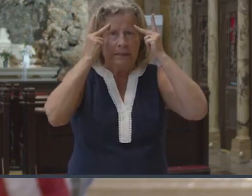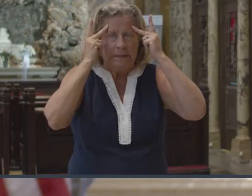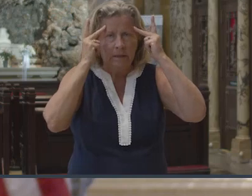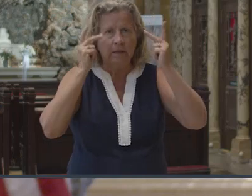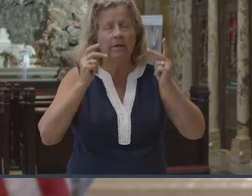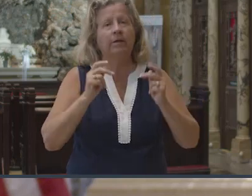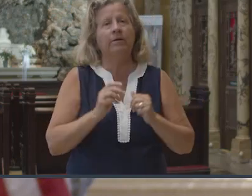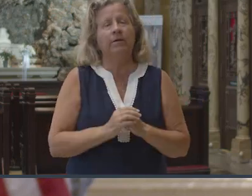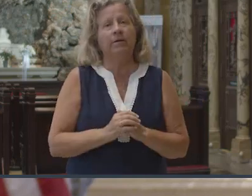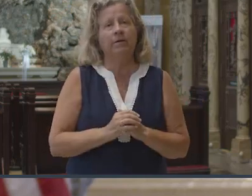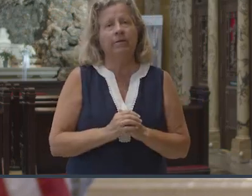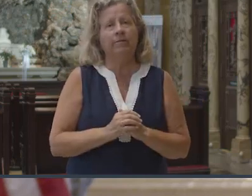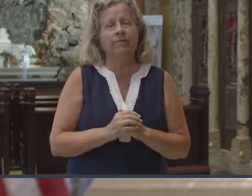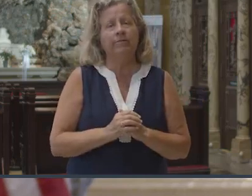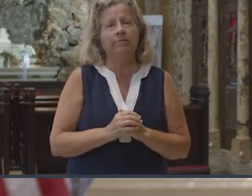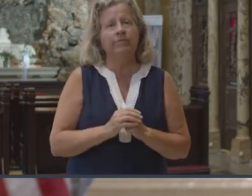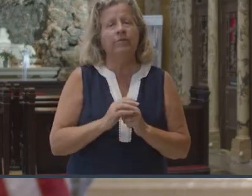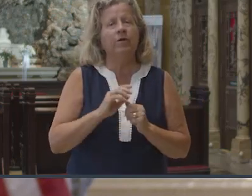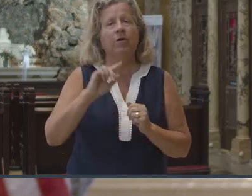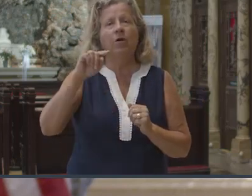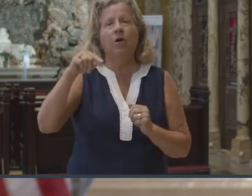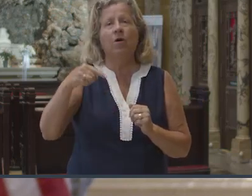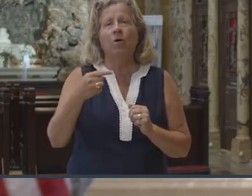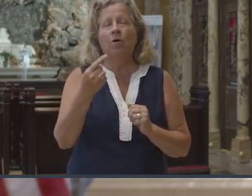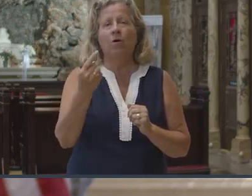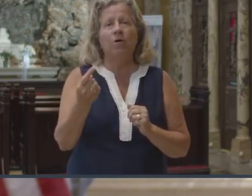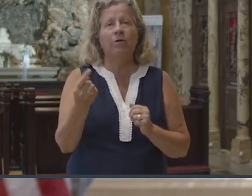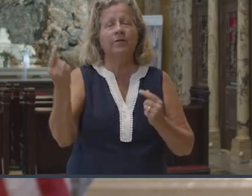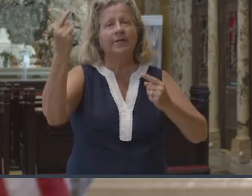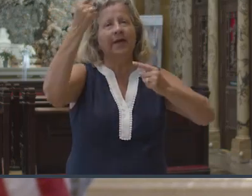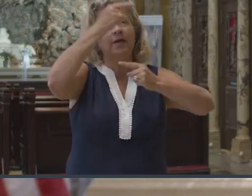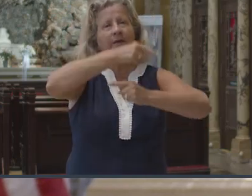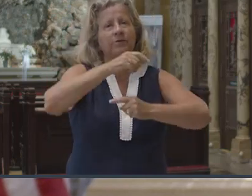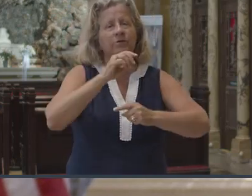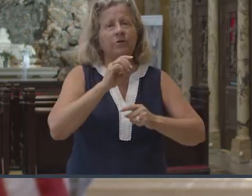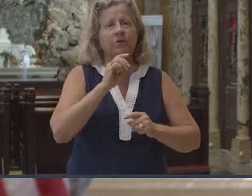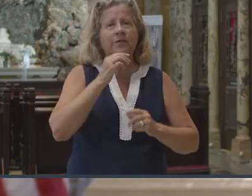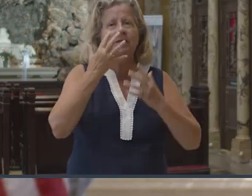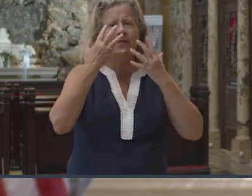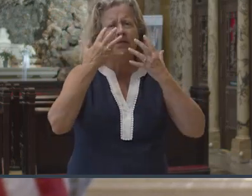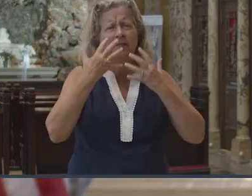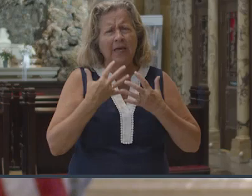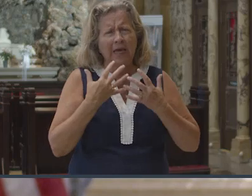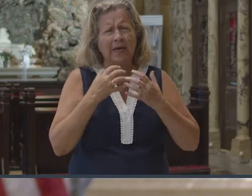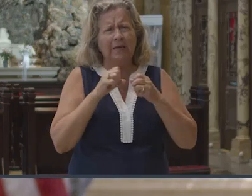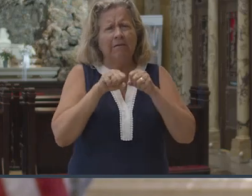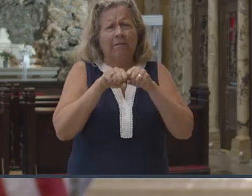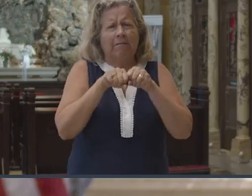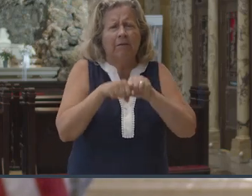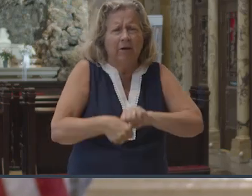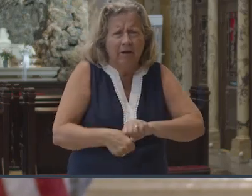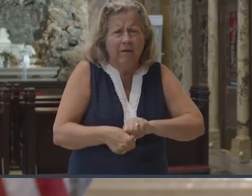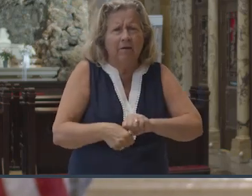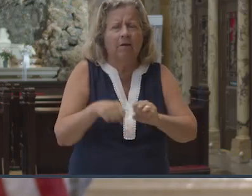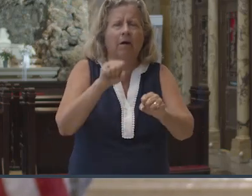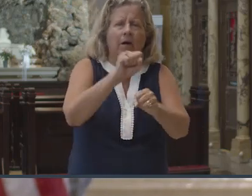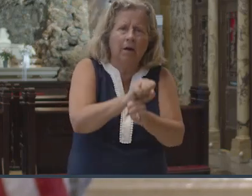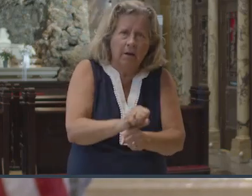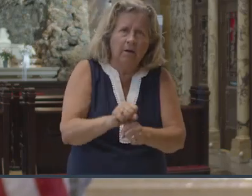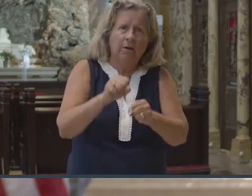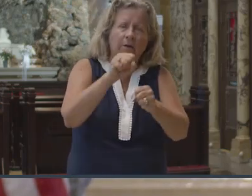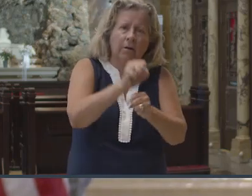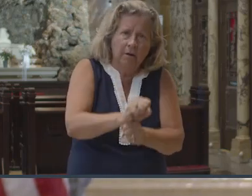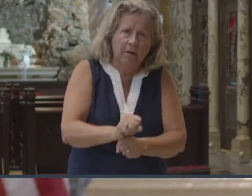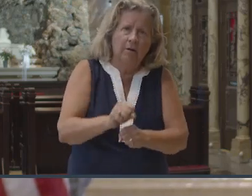the sun? All his days, sorrow and grief in his occupation, even at night his